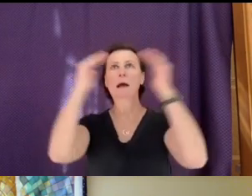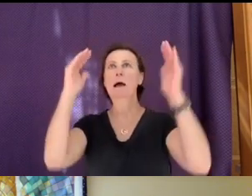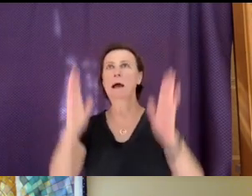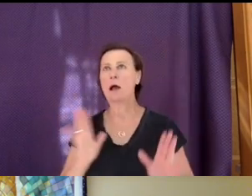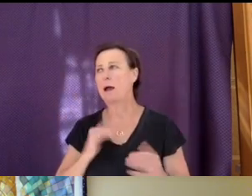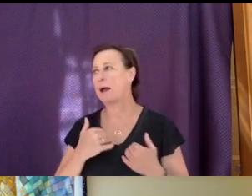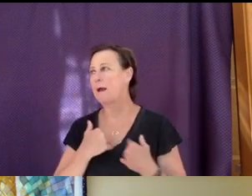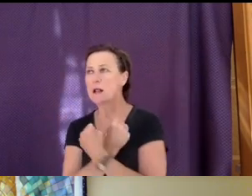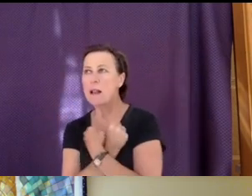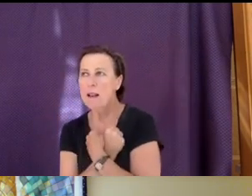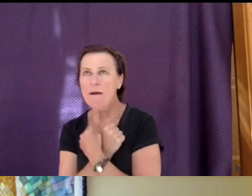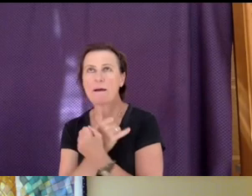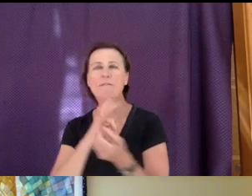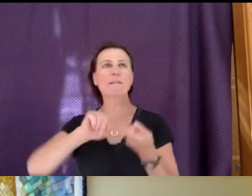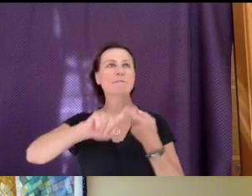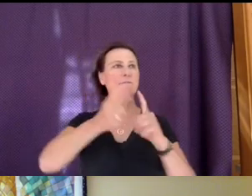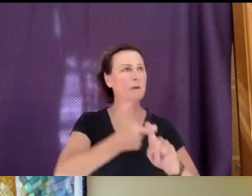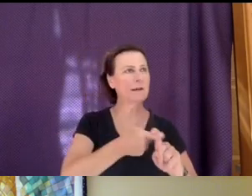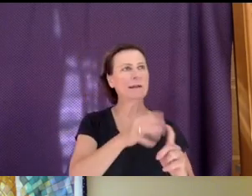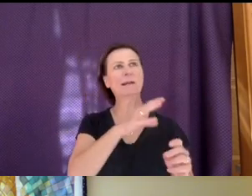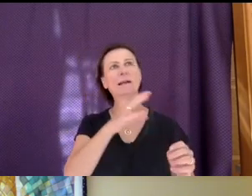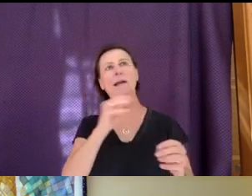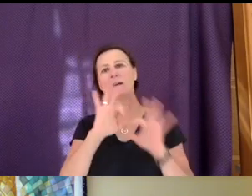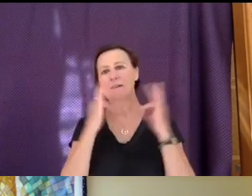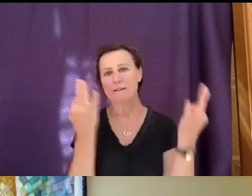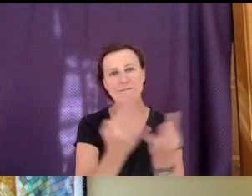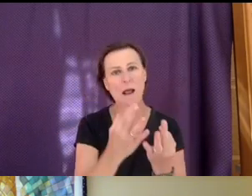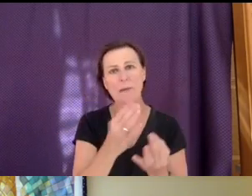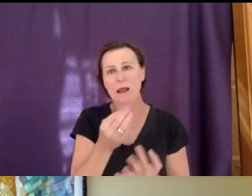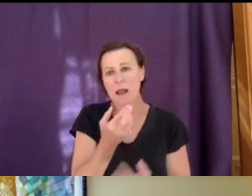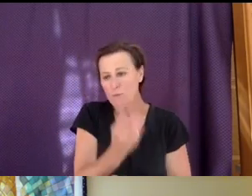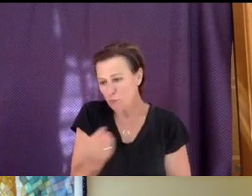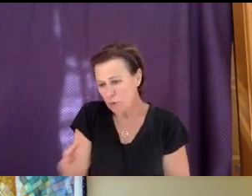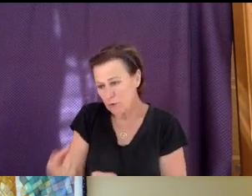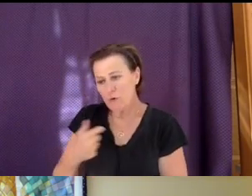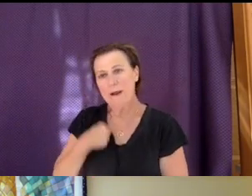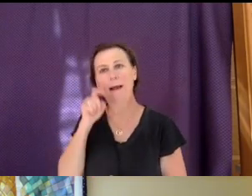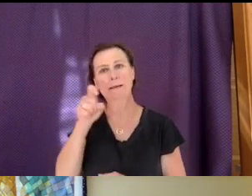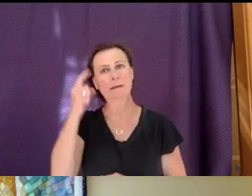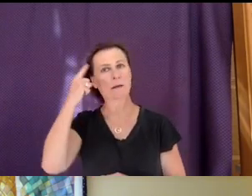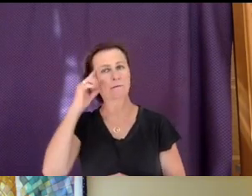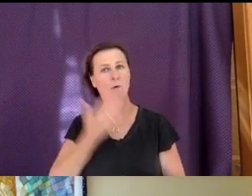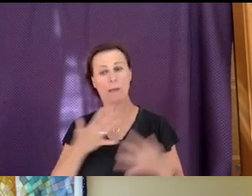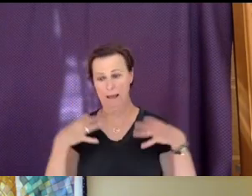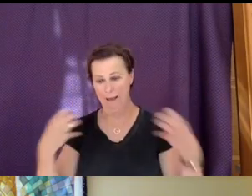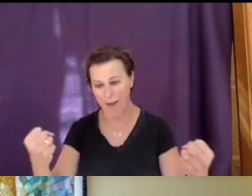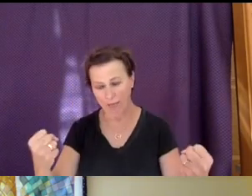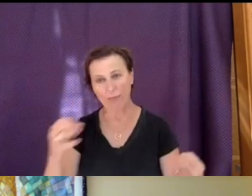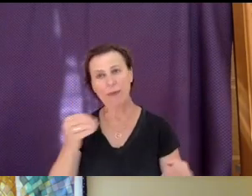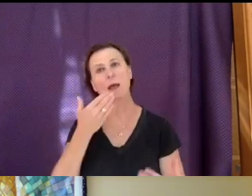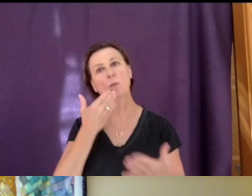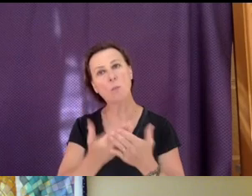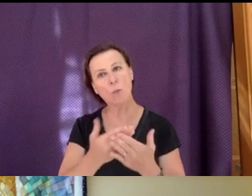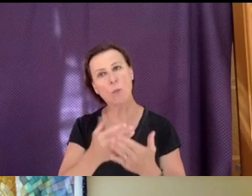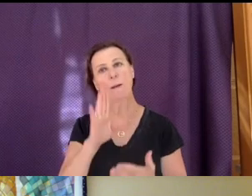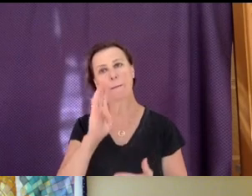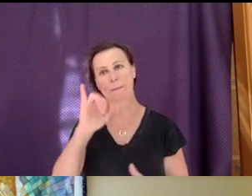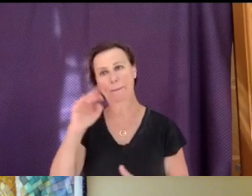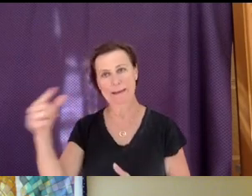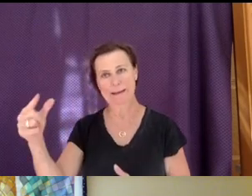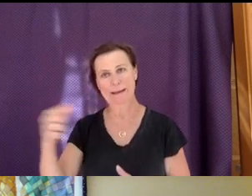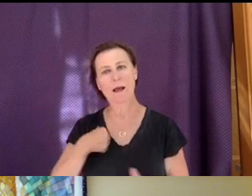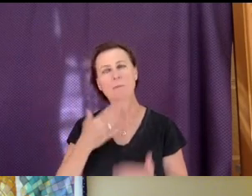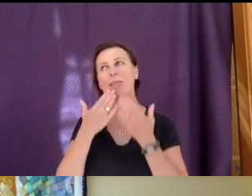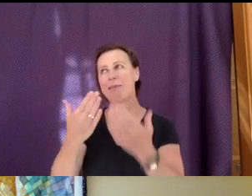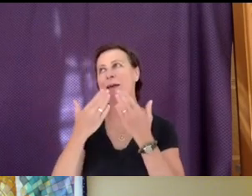and family and the resources I need for my health and well-being. I am thankful for these